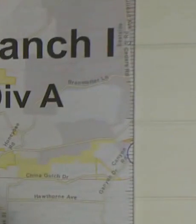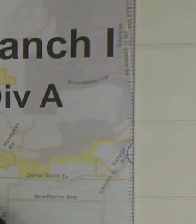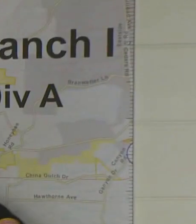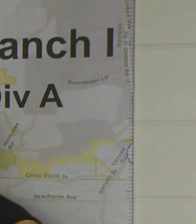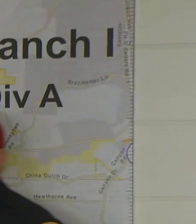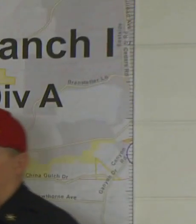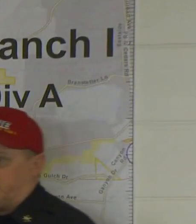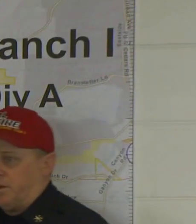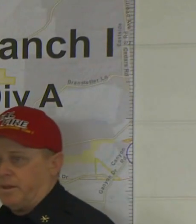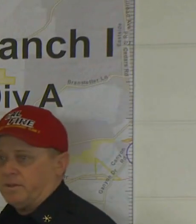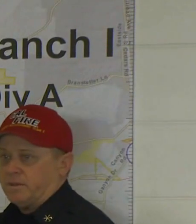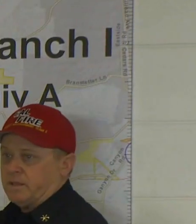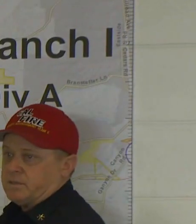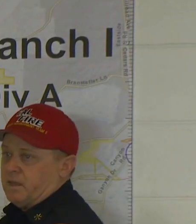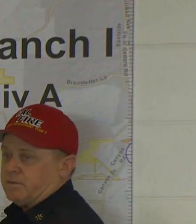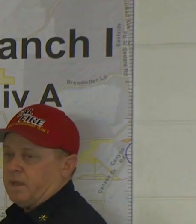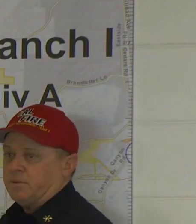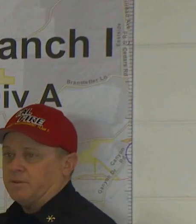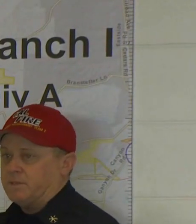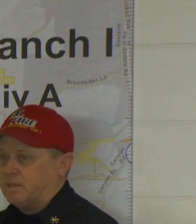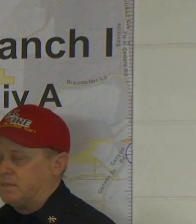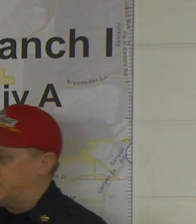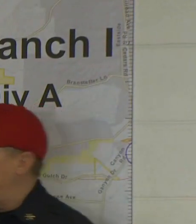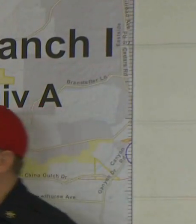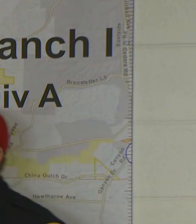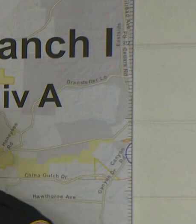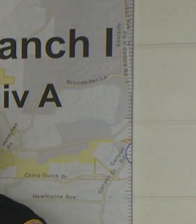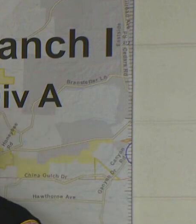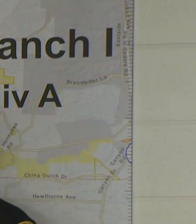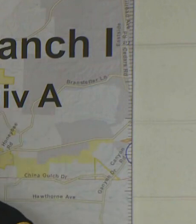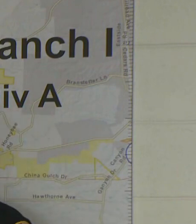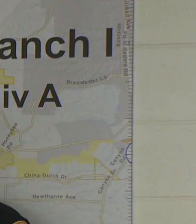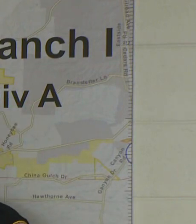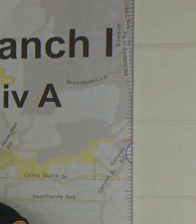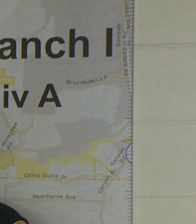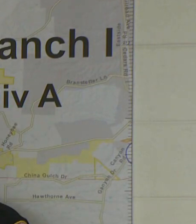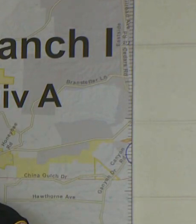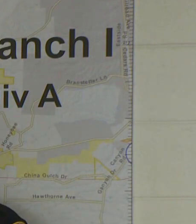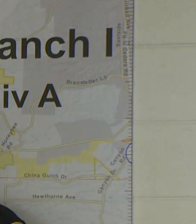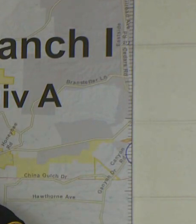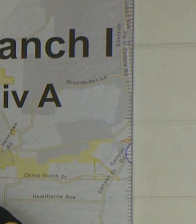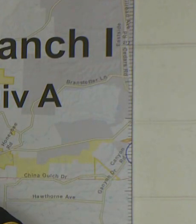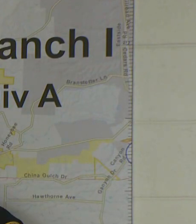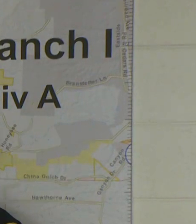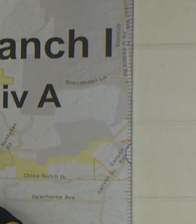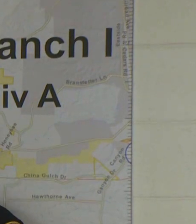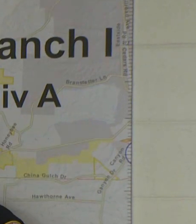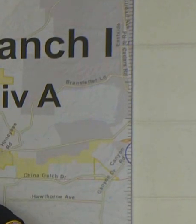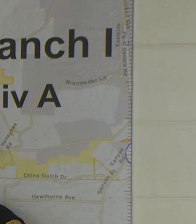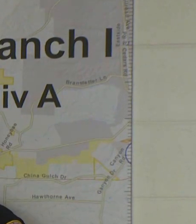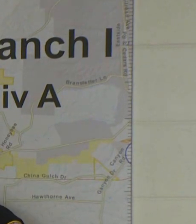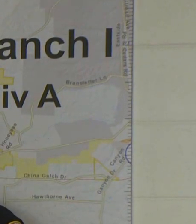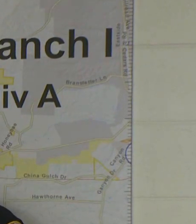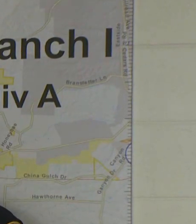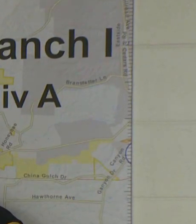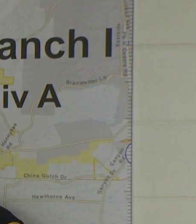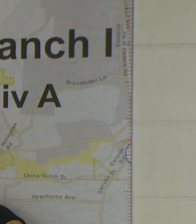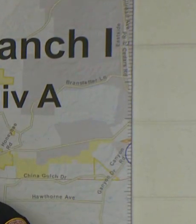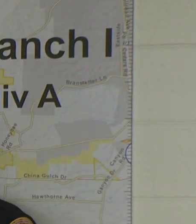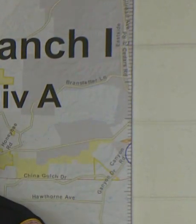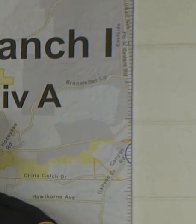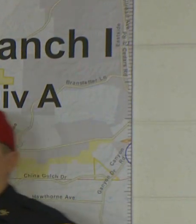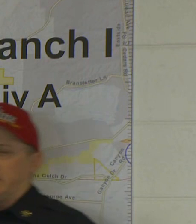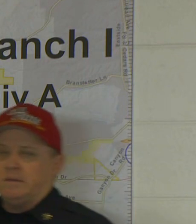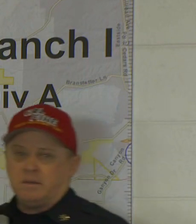north up at Whiskeytown Recreation Area, then down south to Highway 36. We've divided this fire into 8 operational divisions for